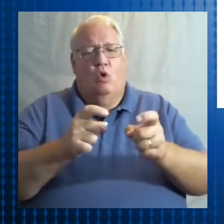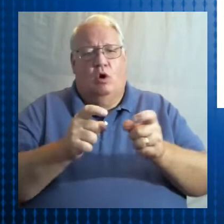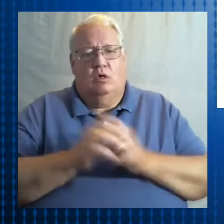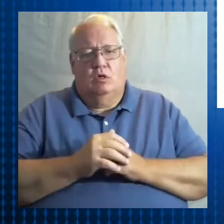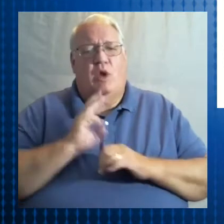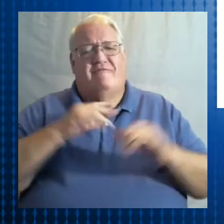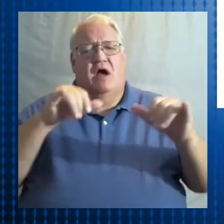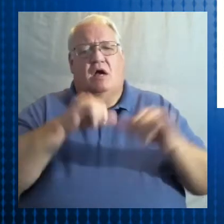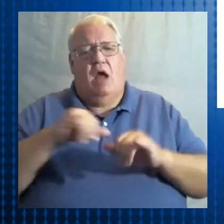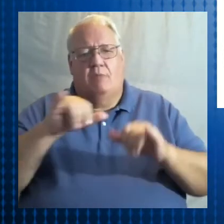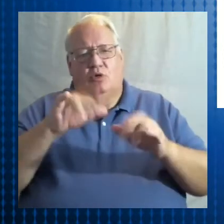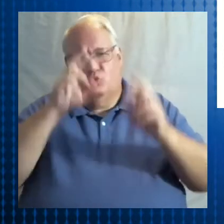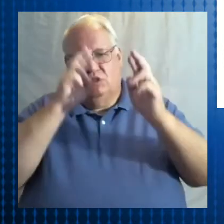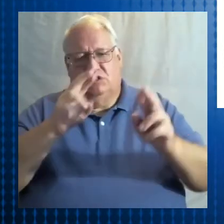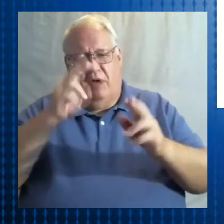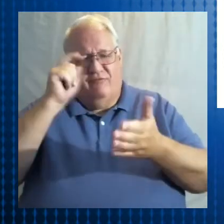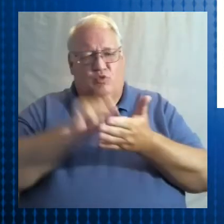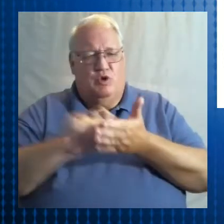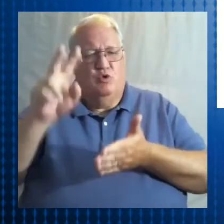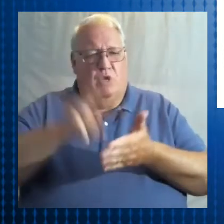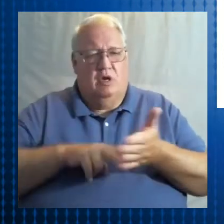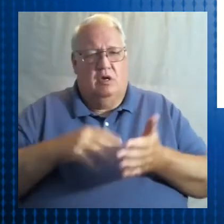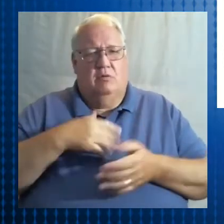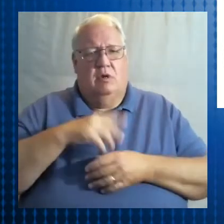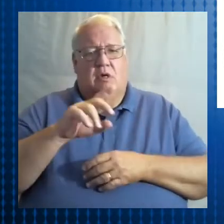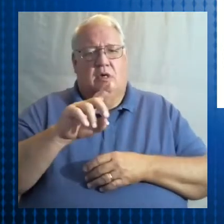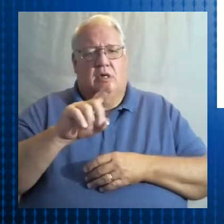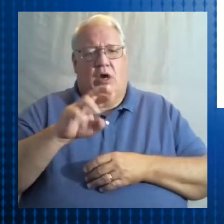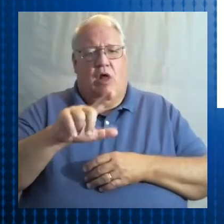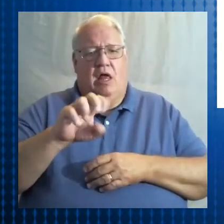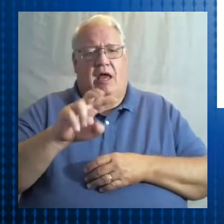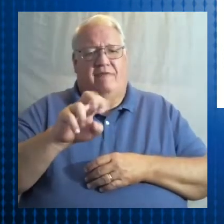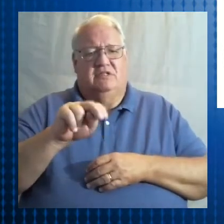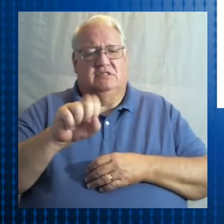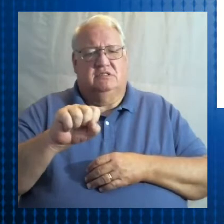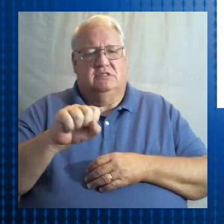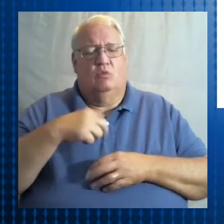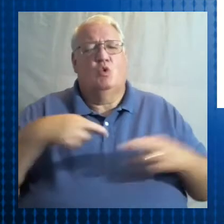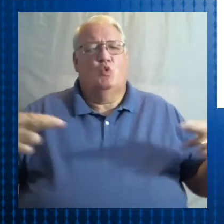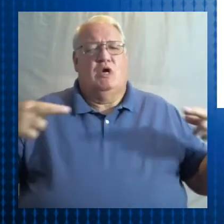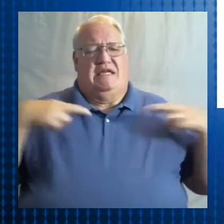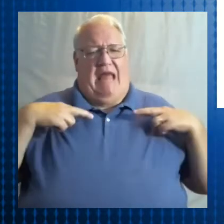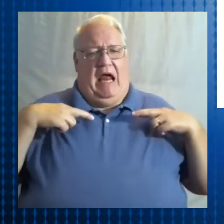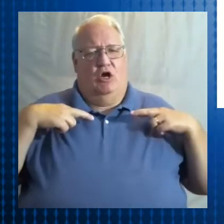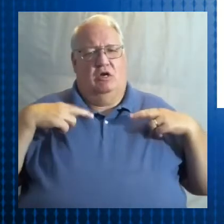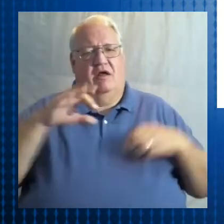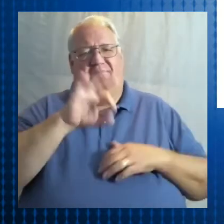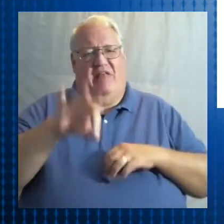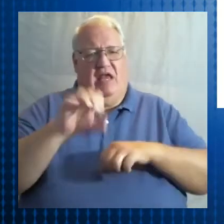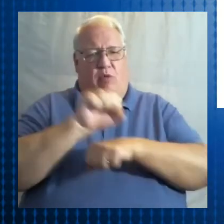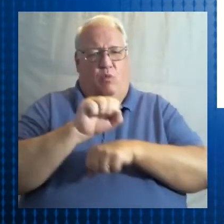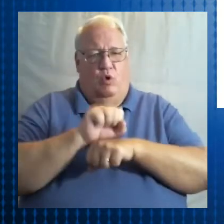respect for literacy. My name is Daryl Evans. I am a retired Flint school employee after